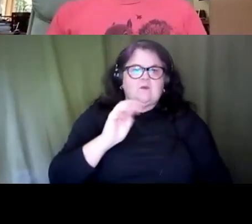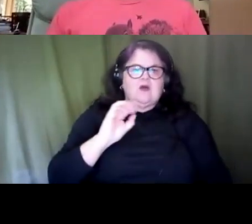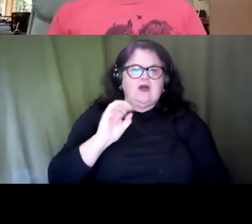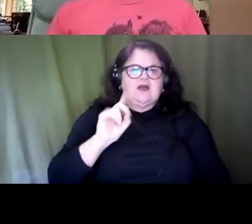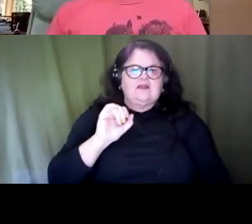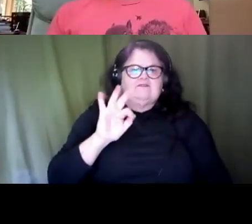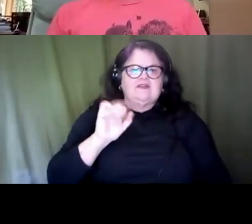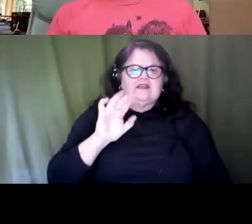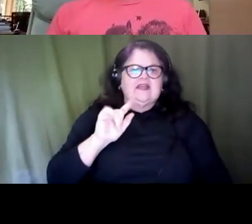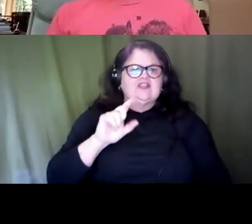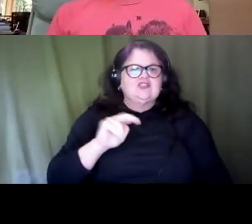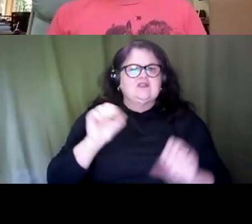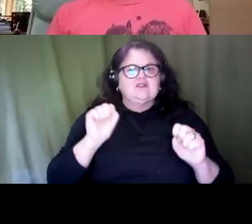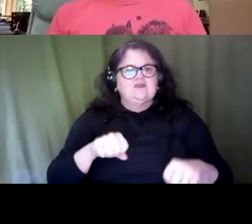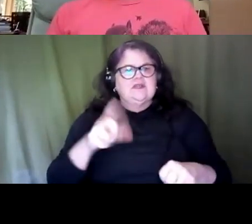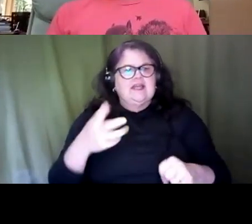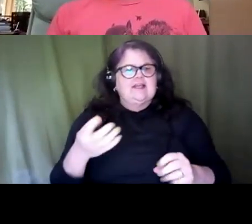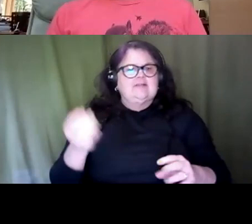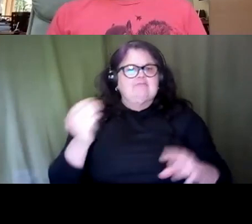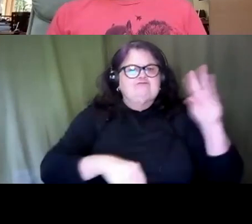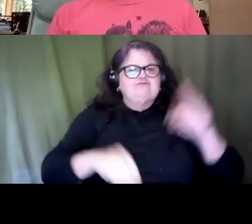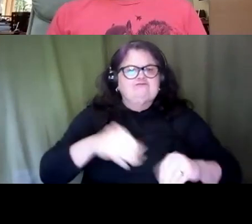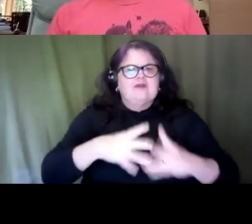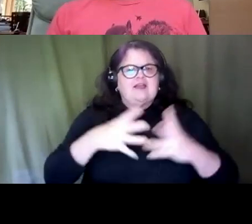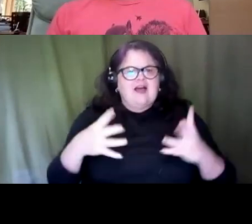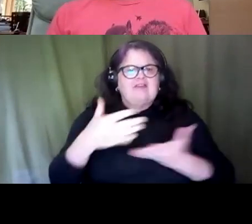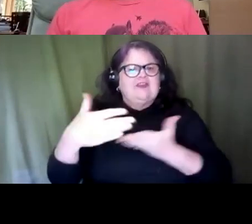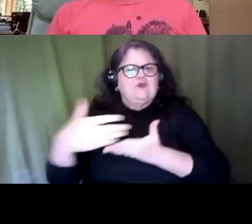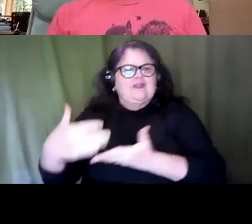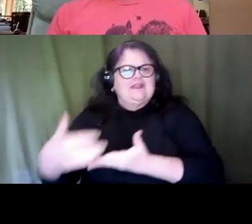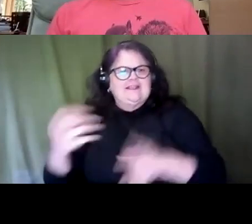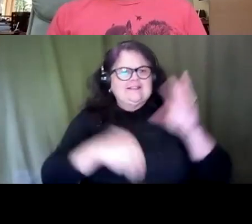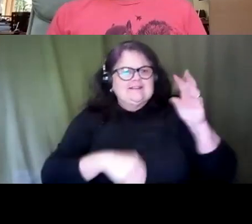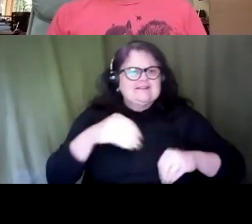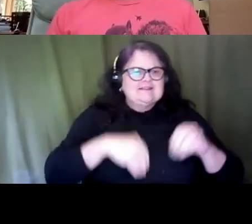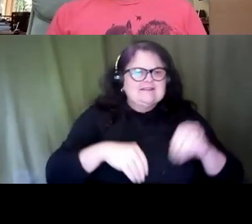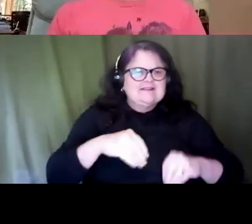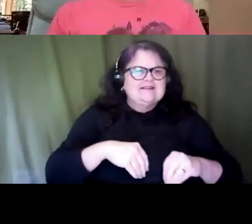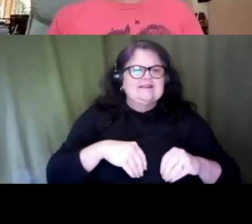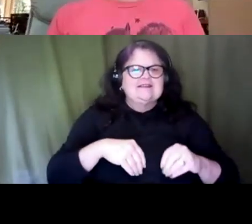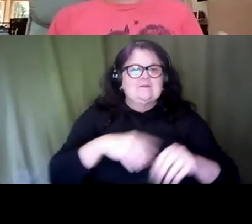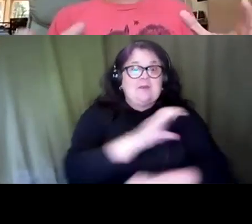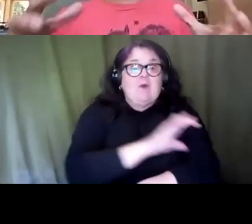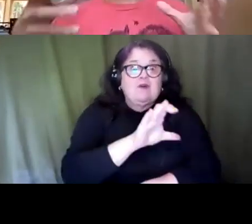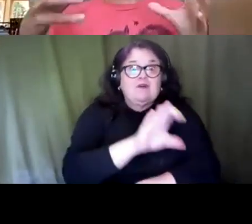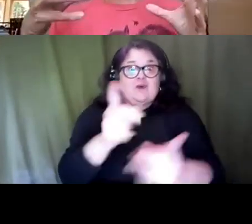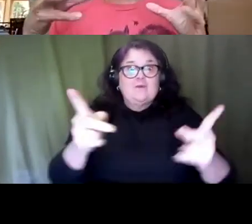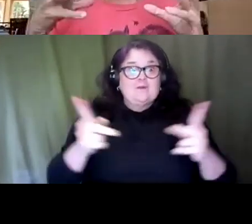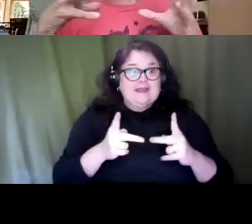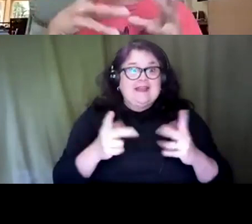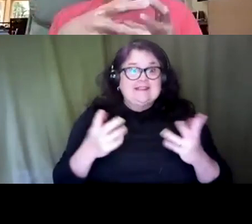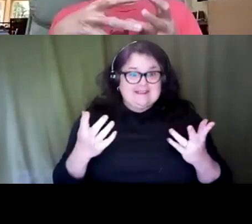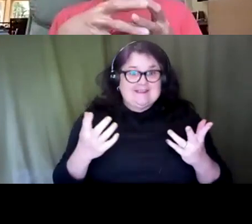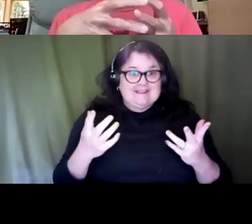And you can fold these ingredients into a lot of places. Bylaws are a very powerful place to fold them in because that's